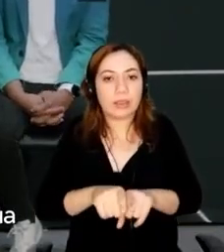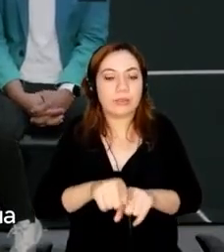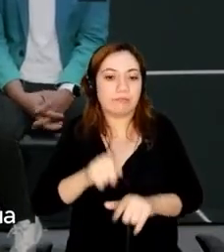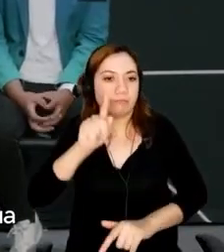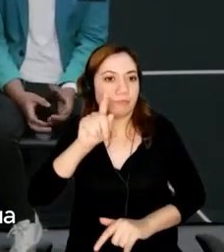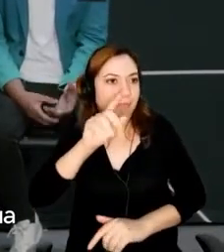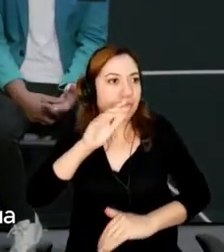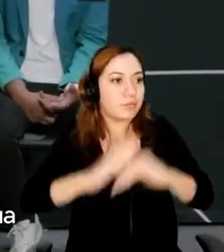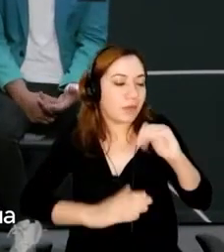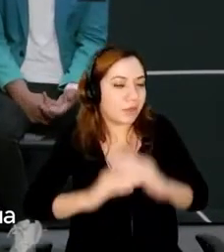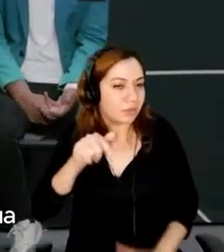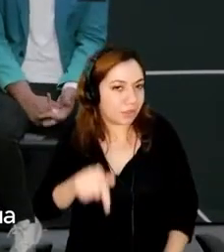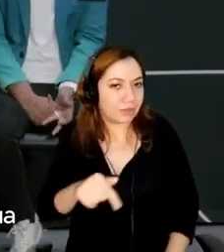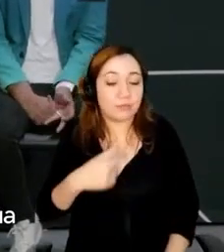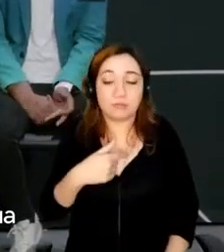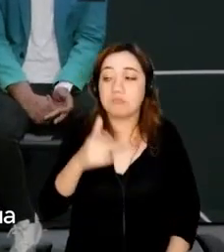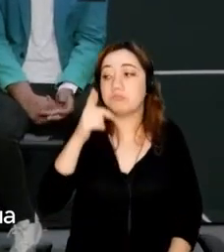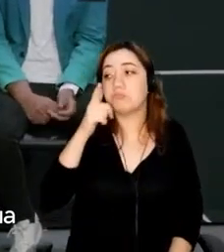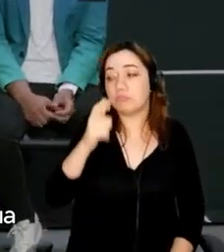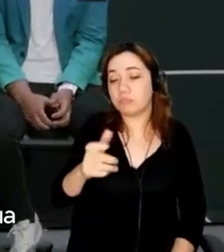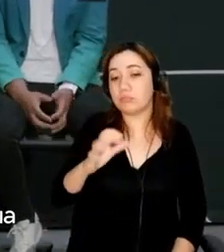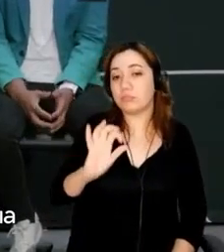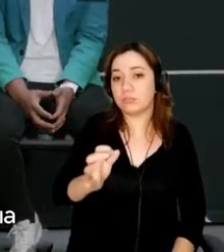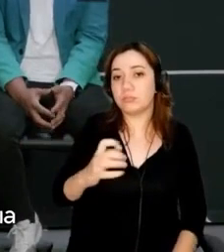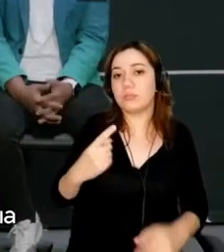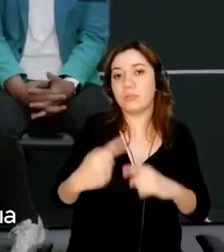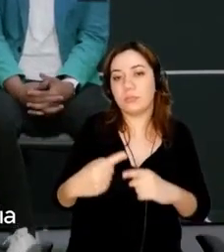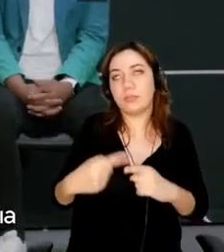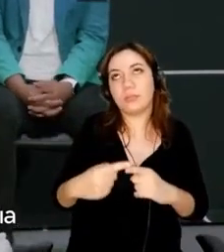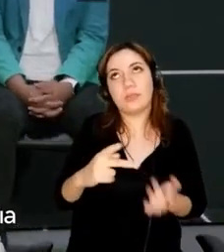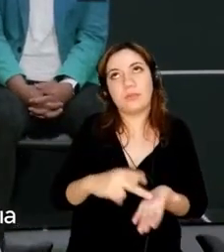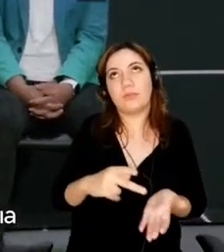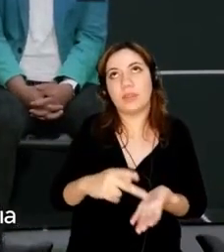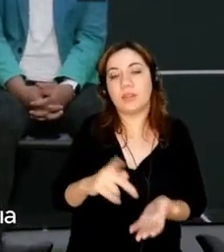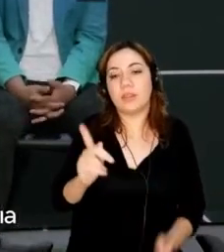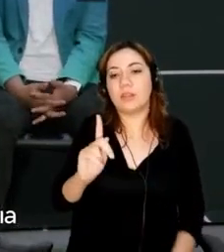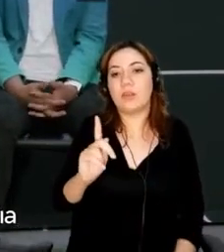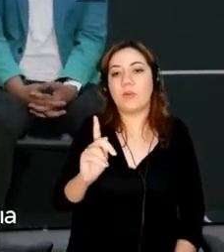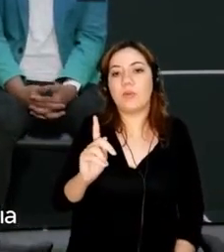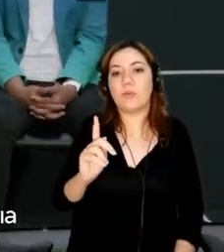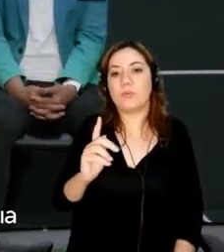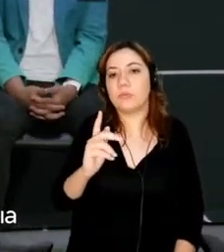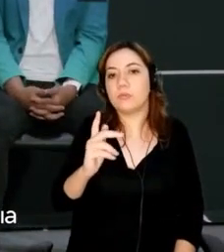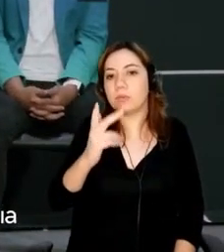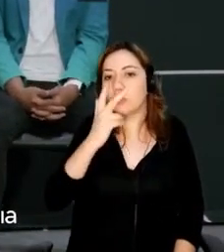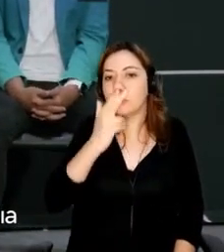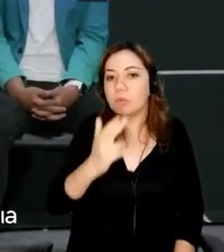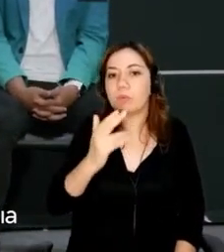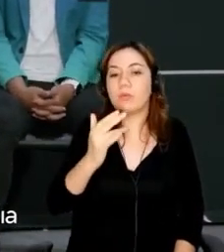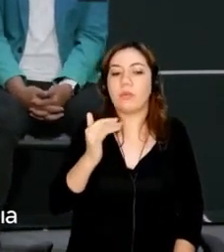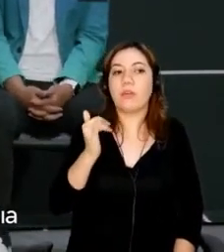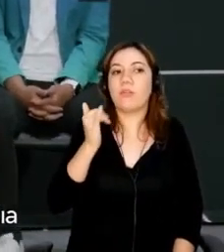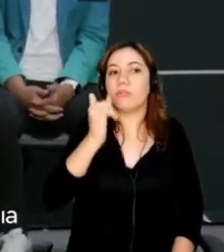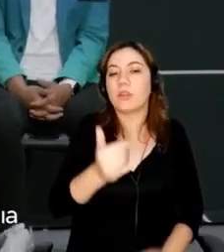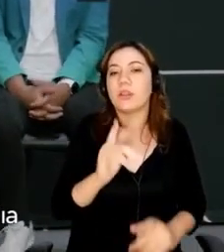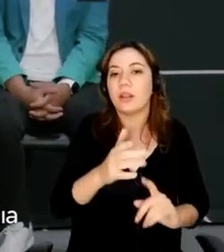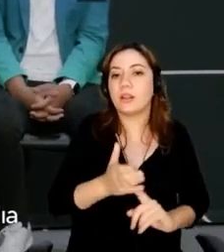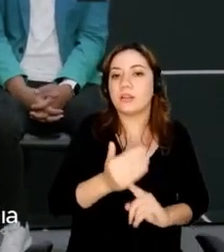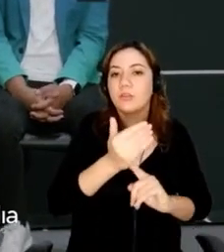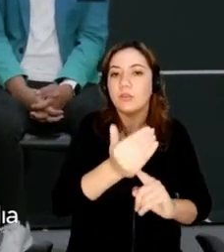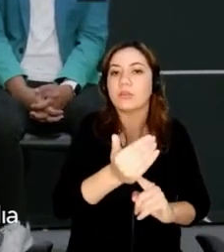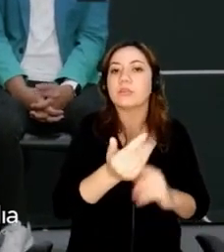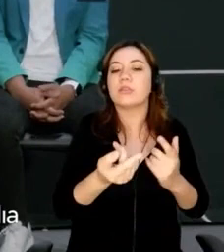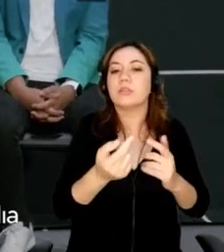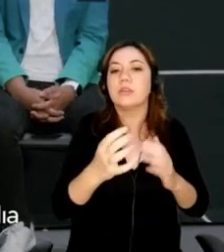because I don't actually report into our technology organization. We partner with them, but my team